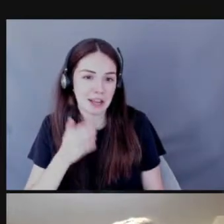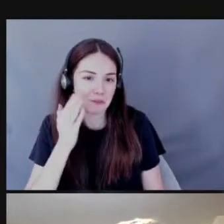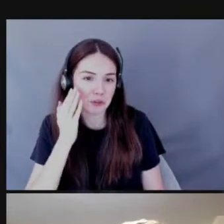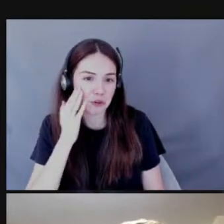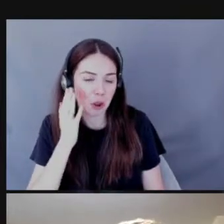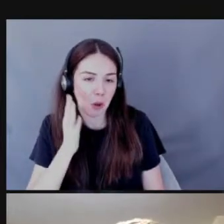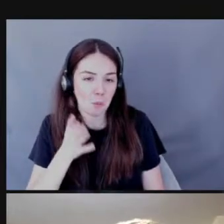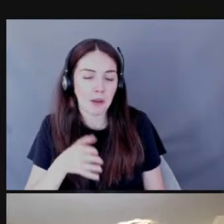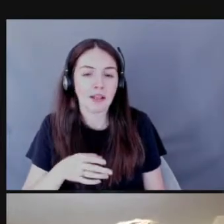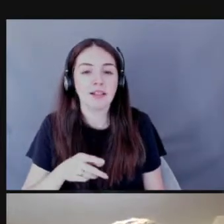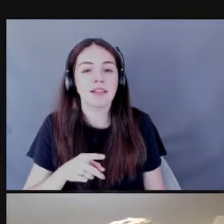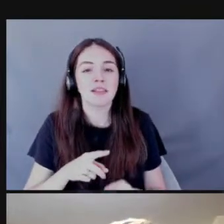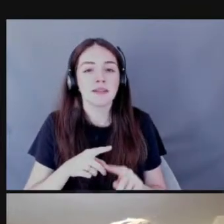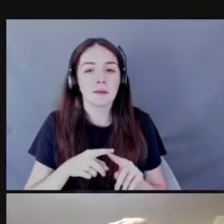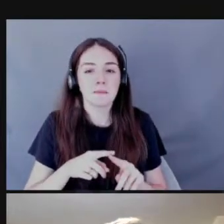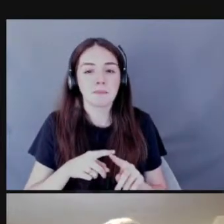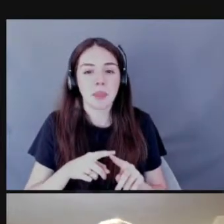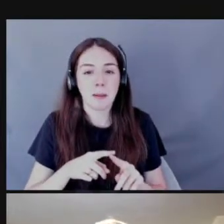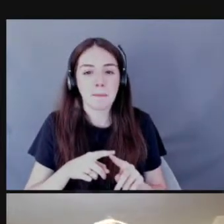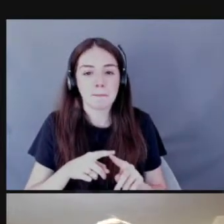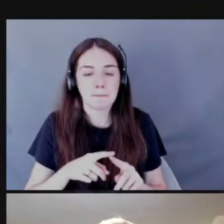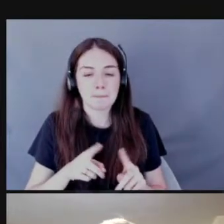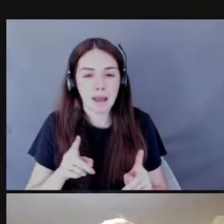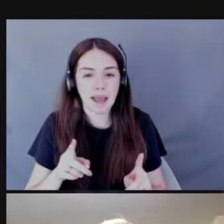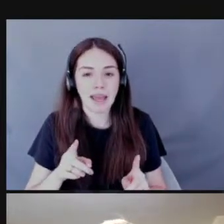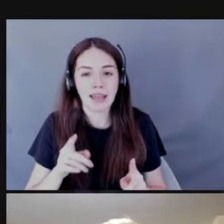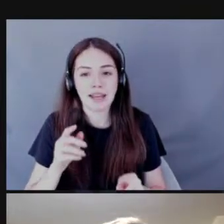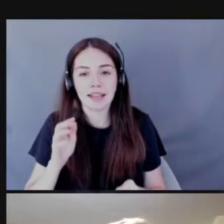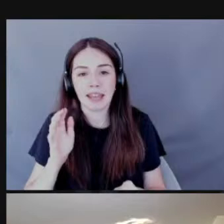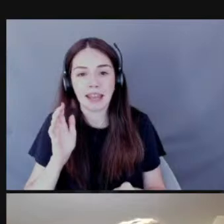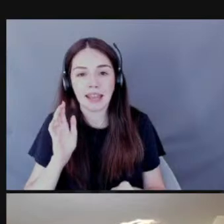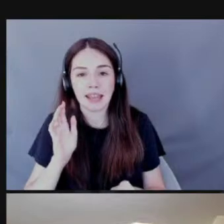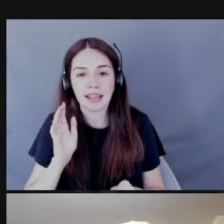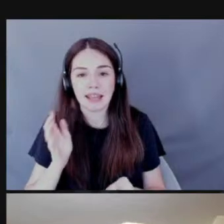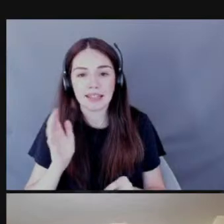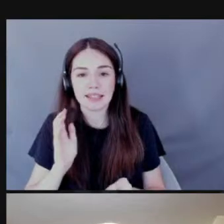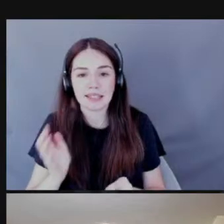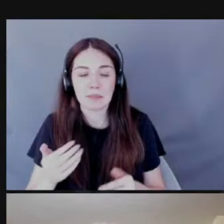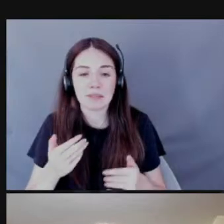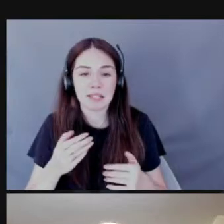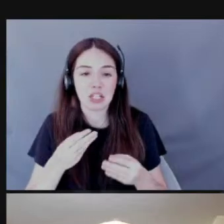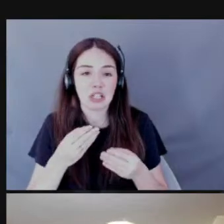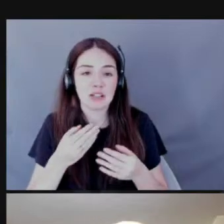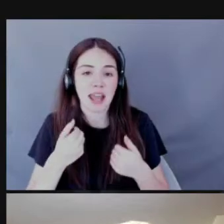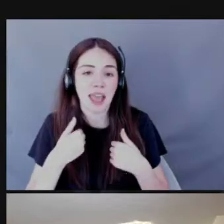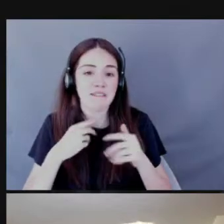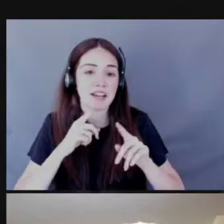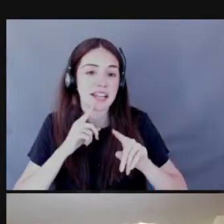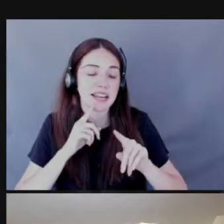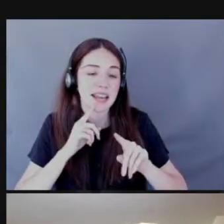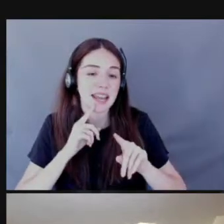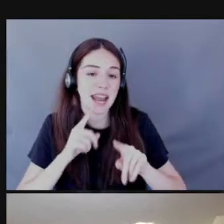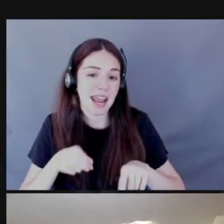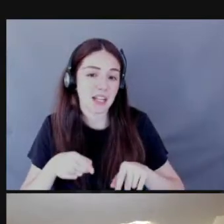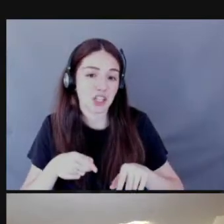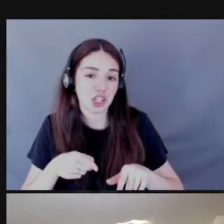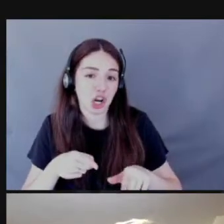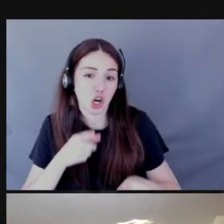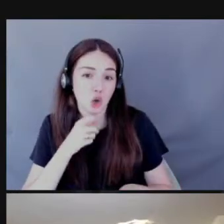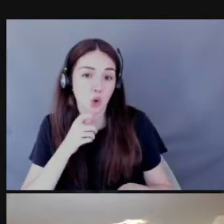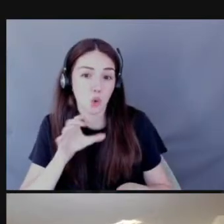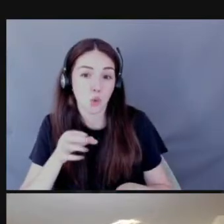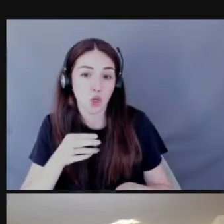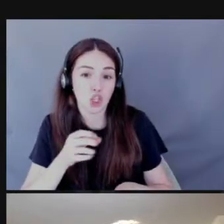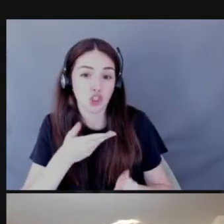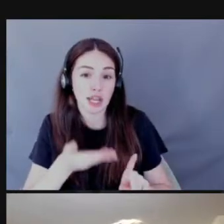the manatee seemed to put a fig leaf over whatever mystery there had been to Chessie before that. Chessie